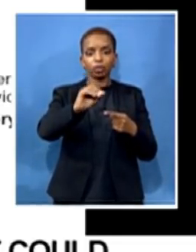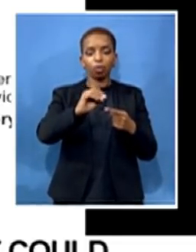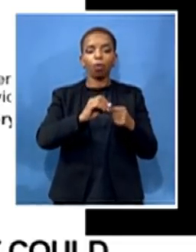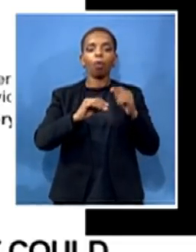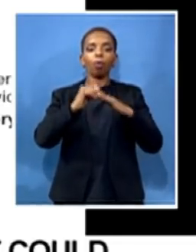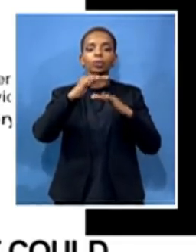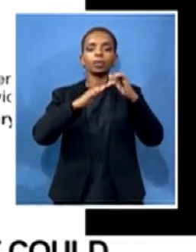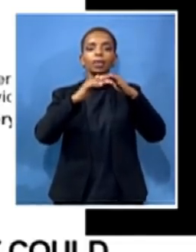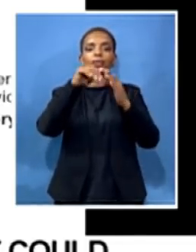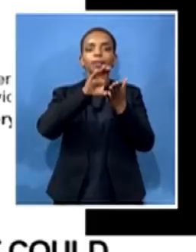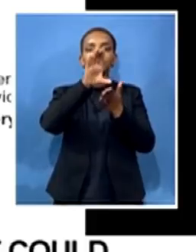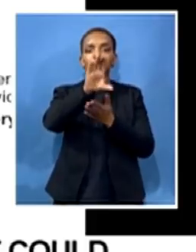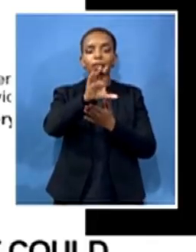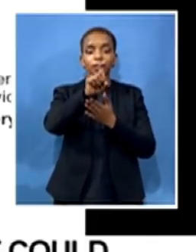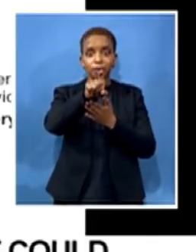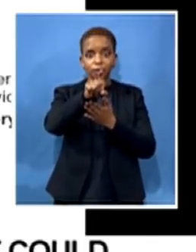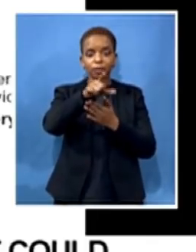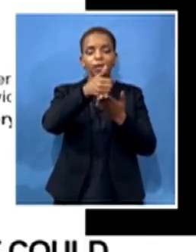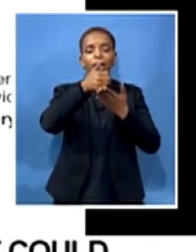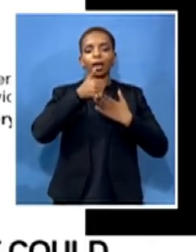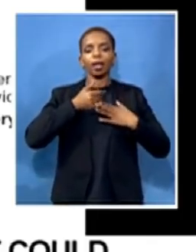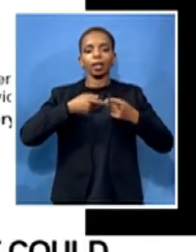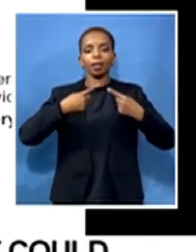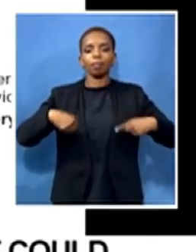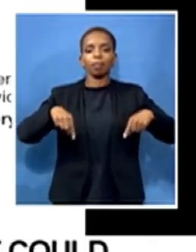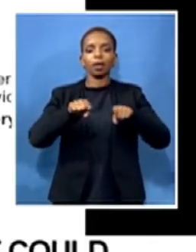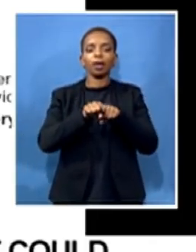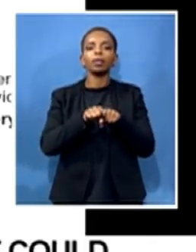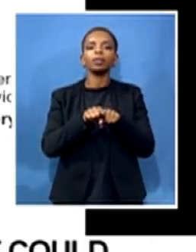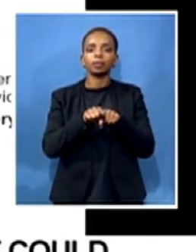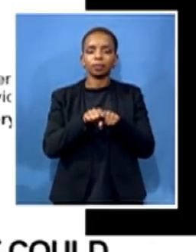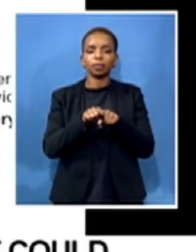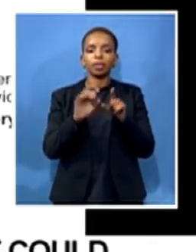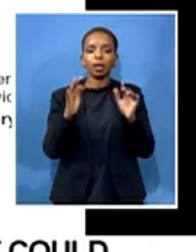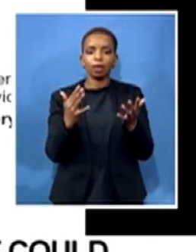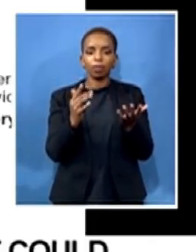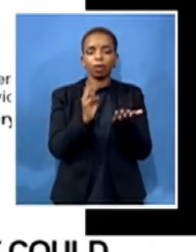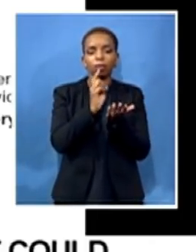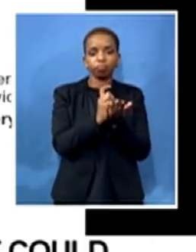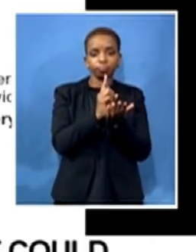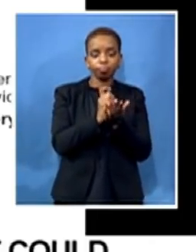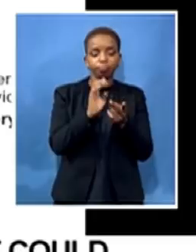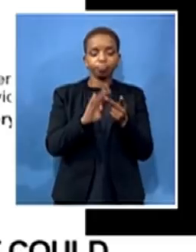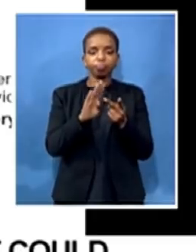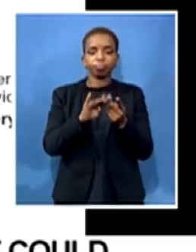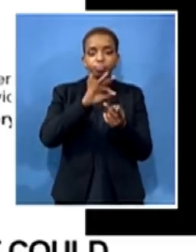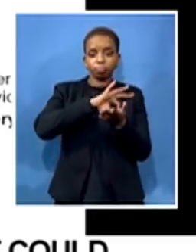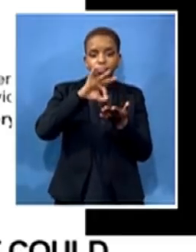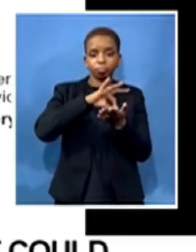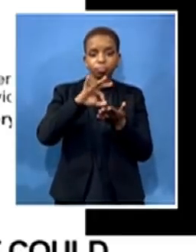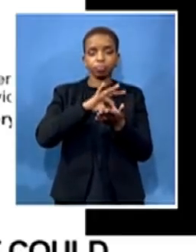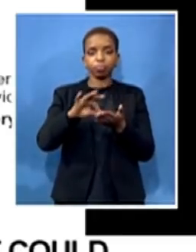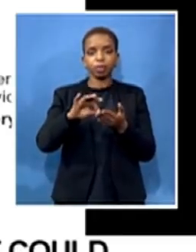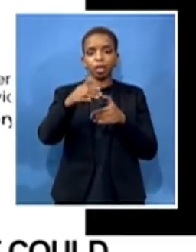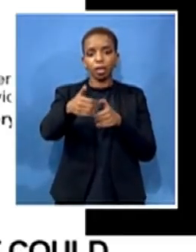with these sanitary and hygienic packs, but they are also assisting us with boreholes